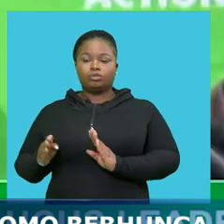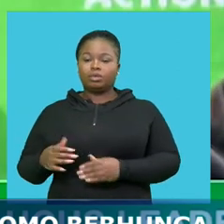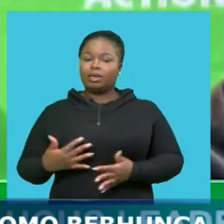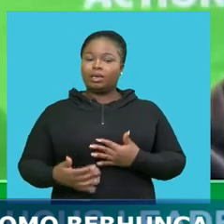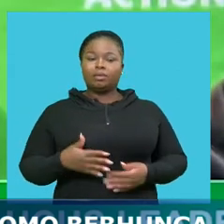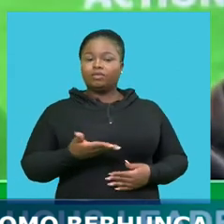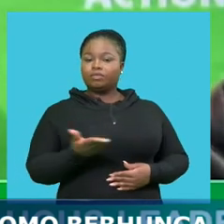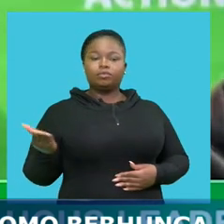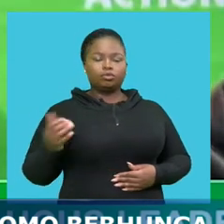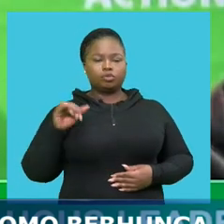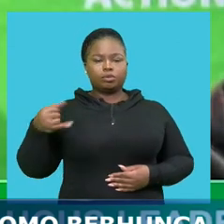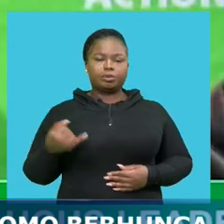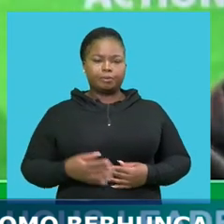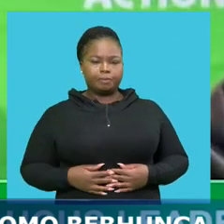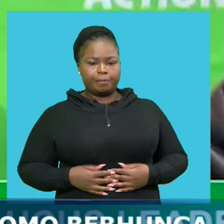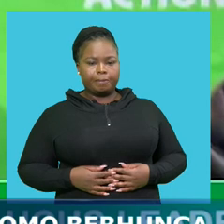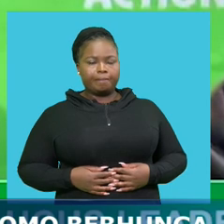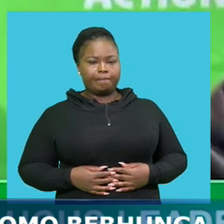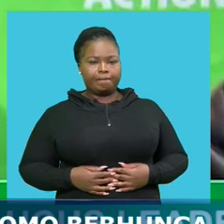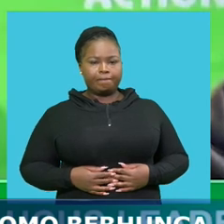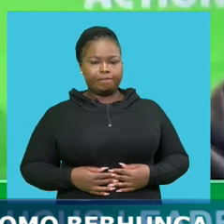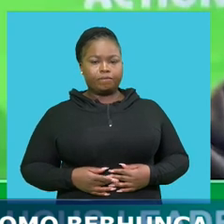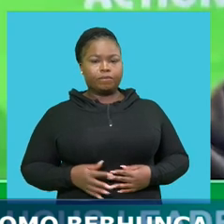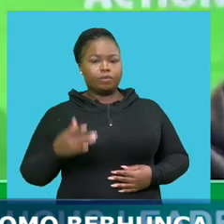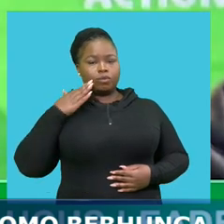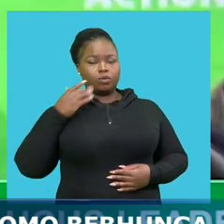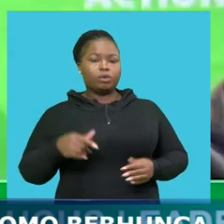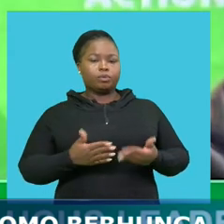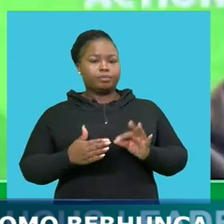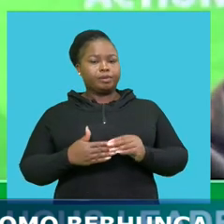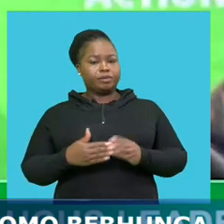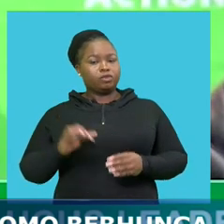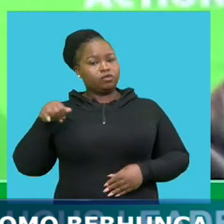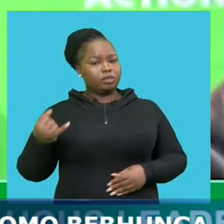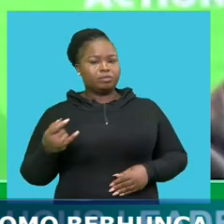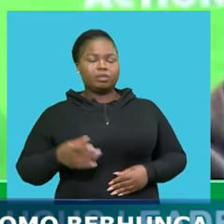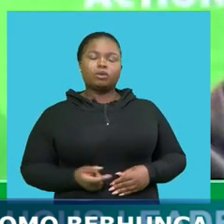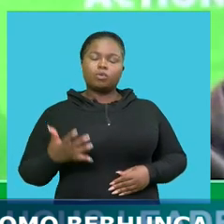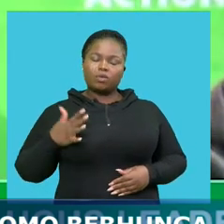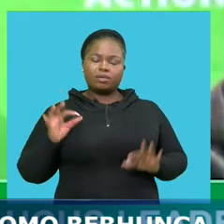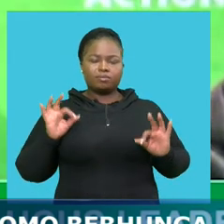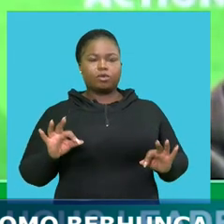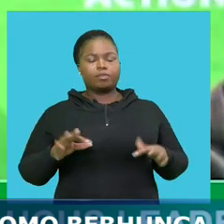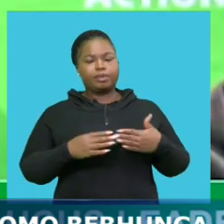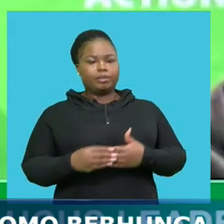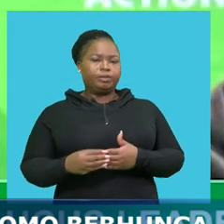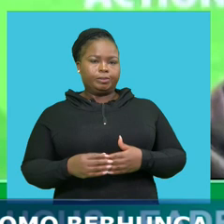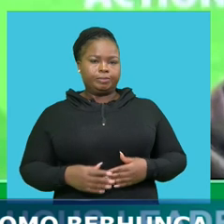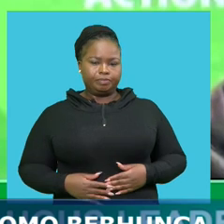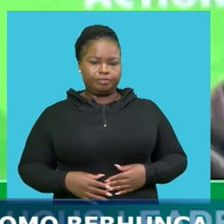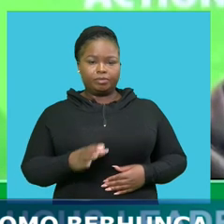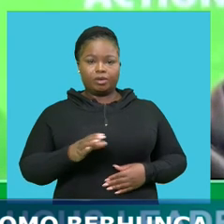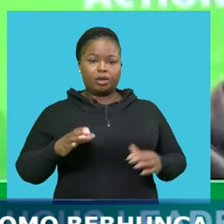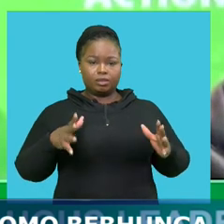of this great city, Johannesburg. When the residents of Johannesburg were yearning for proper leadership,